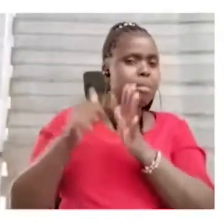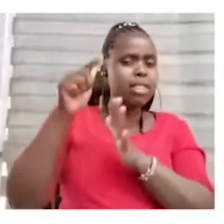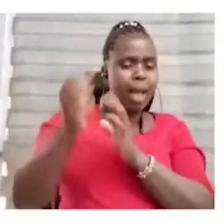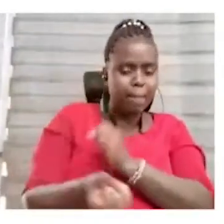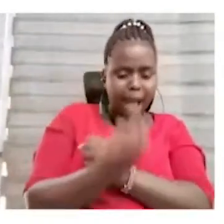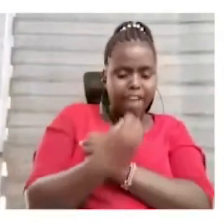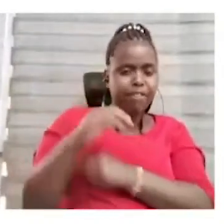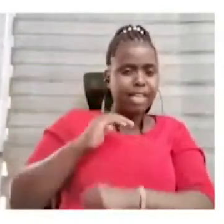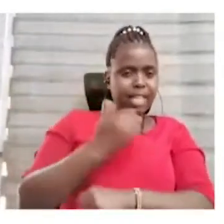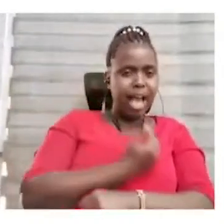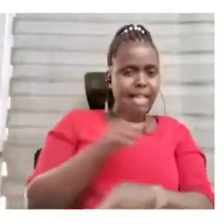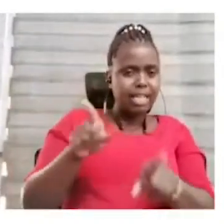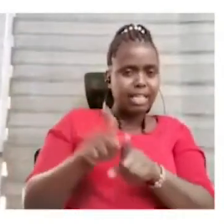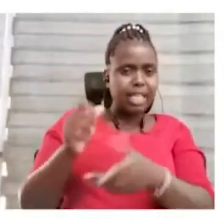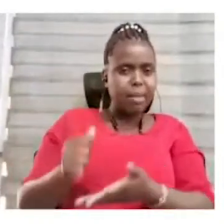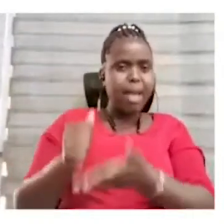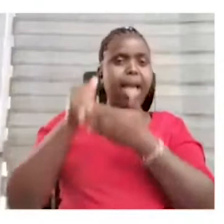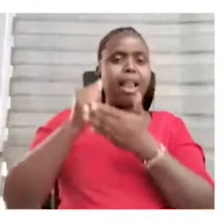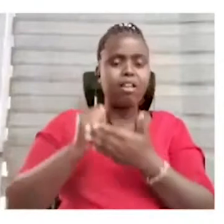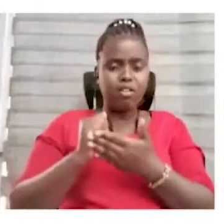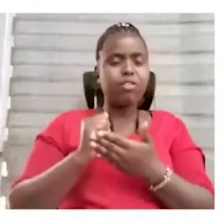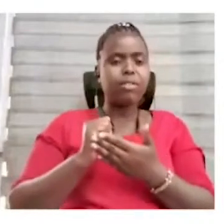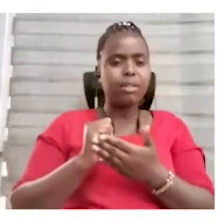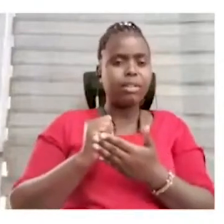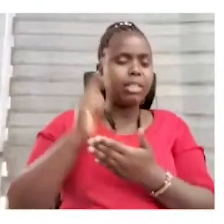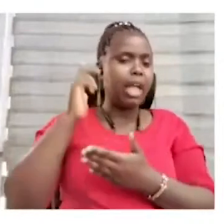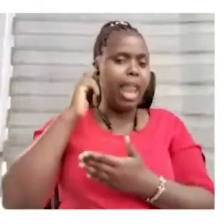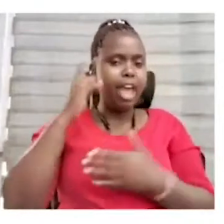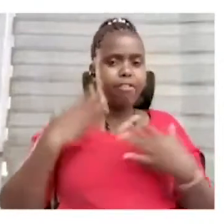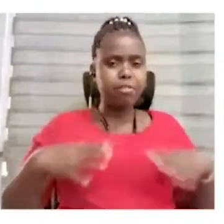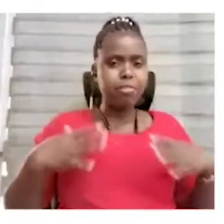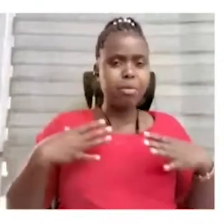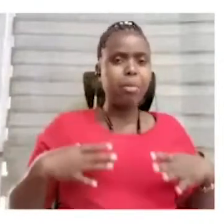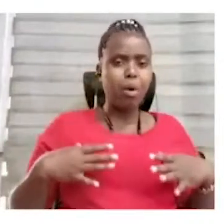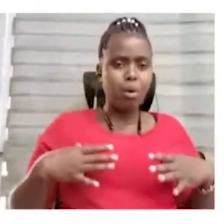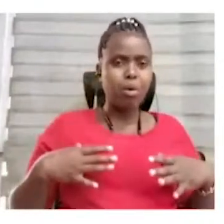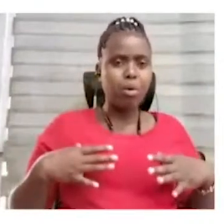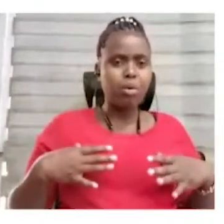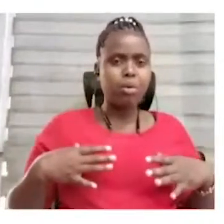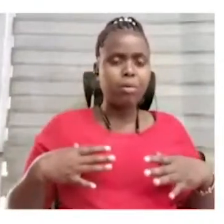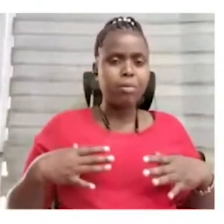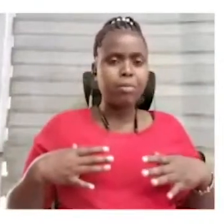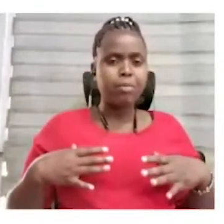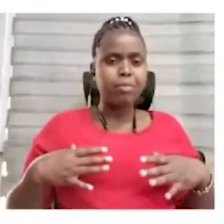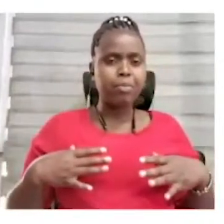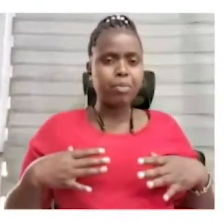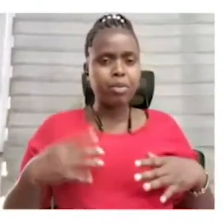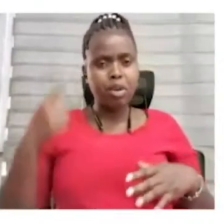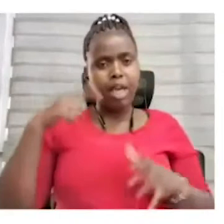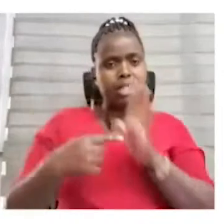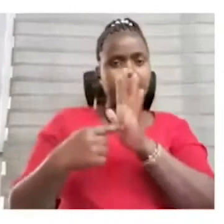helped build many of our deaf and hard of hearing products like Live Caption, Live Transcribe, Live Caption for calls,